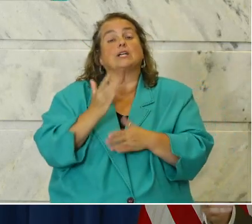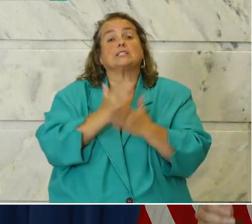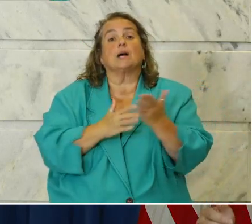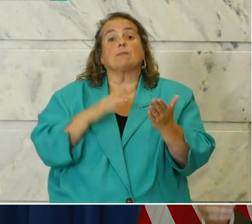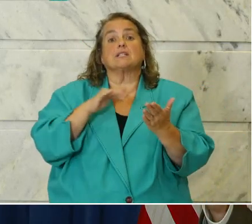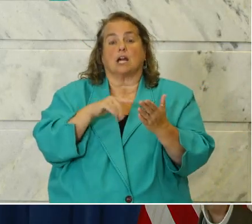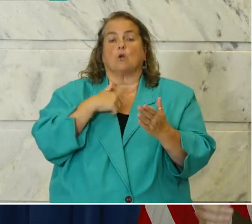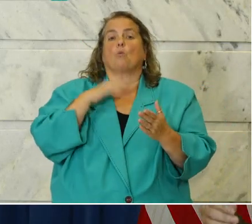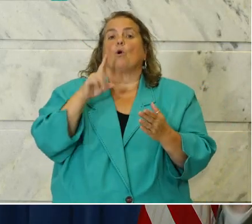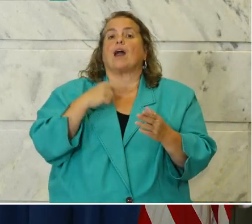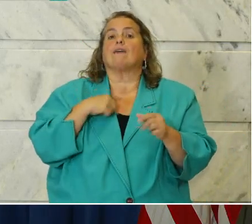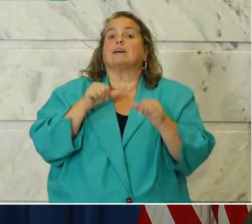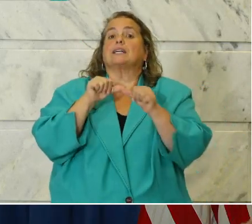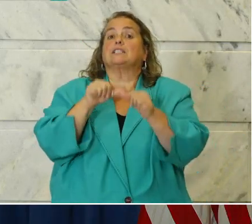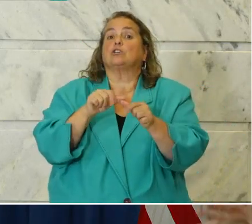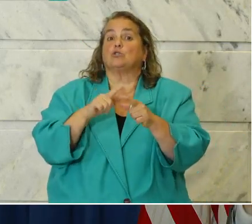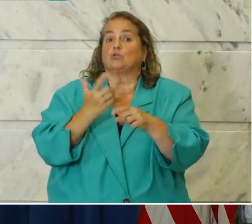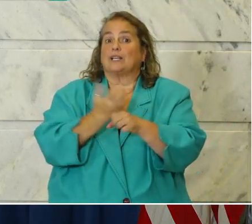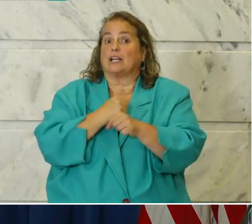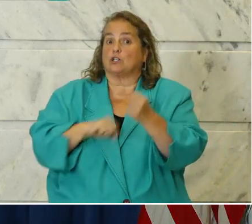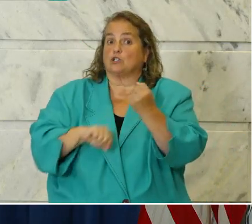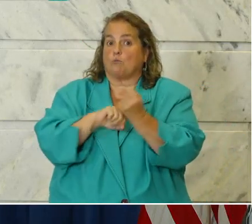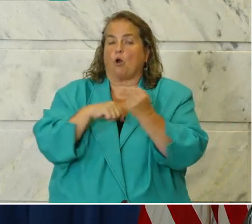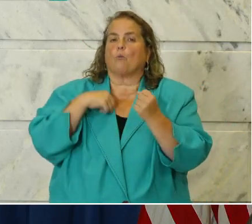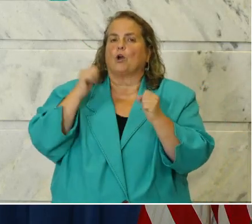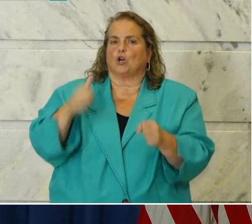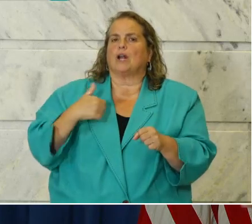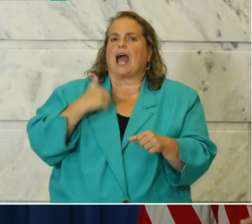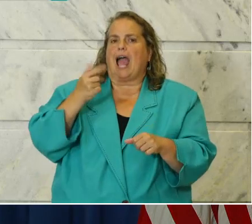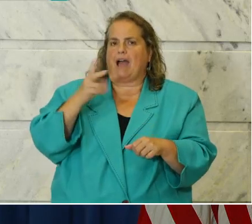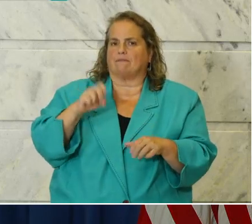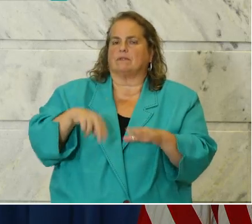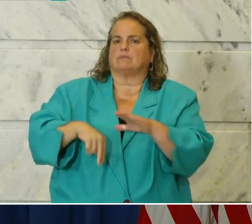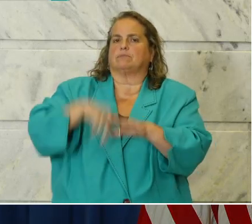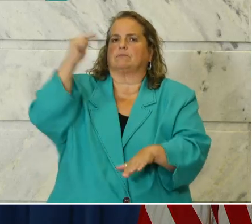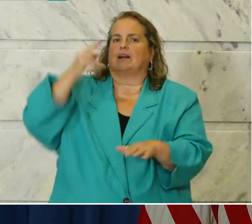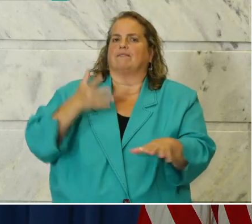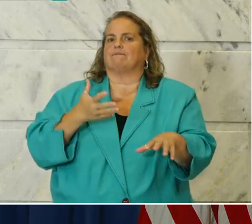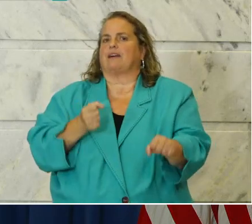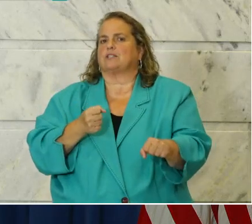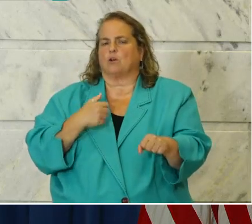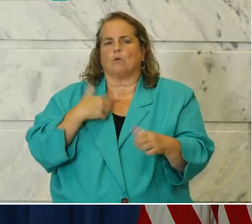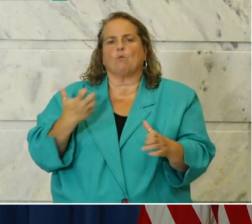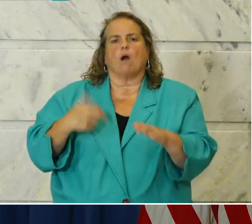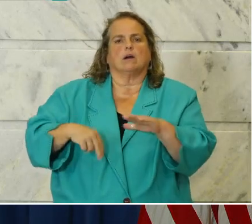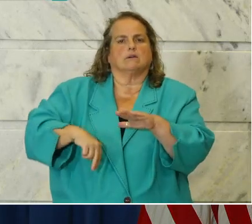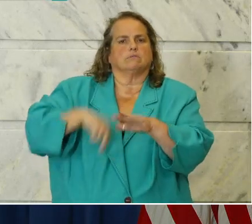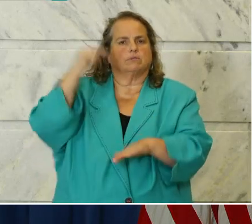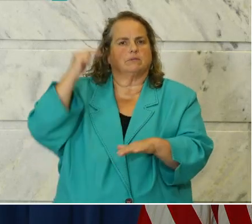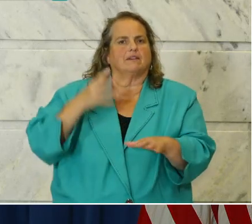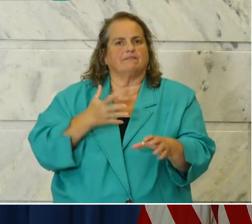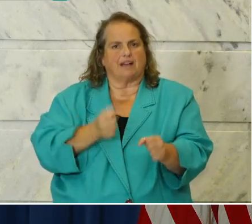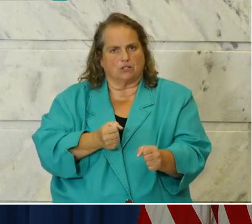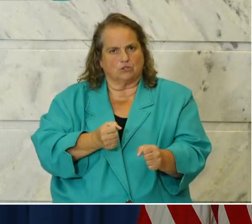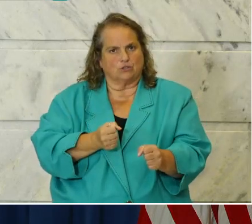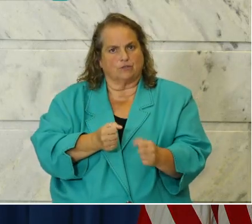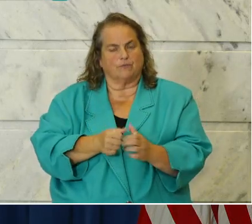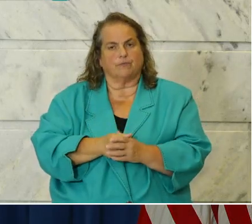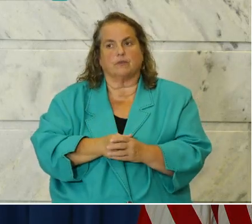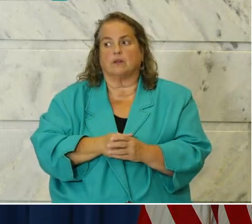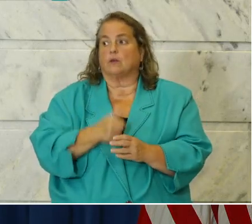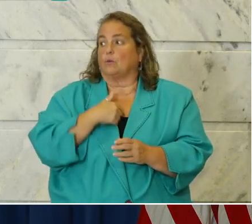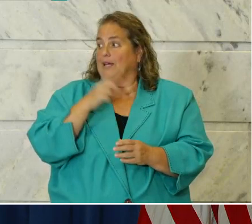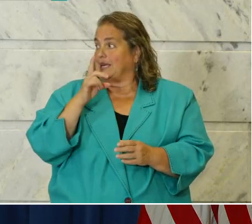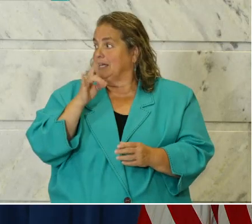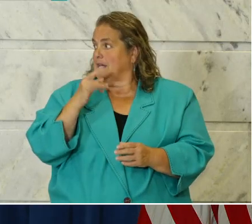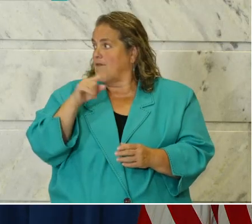would have continued to have support, we could have gotten out of it faster. And we all want to get out of it a lot faster. I think we've talked